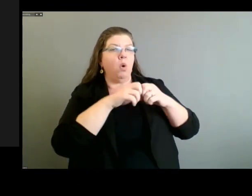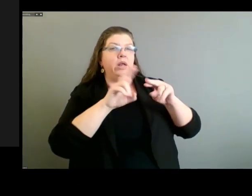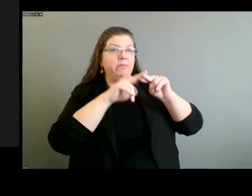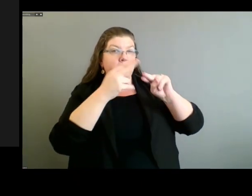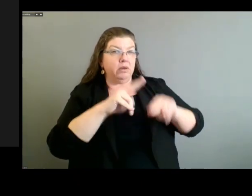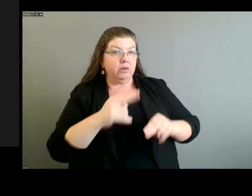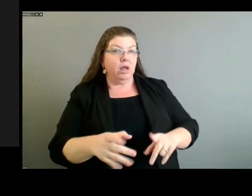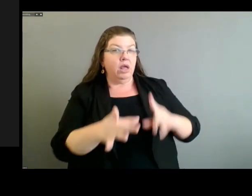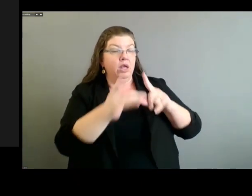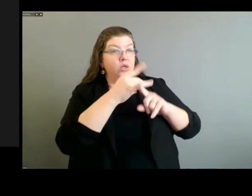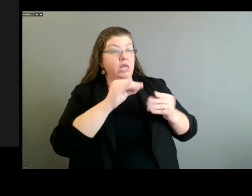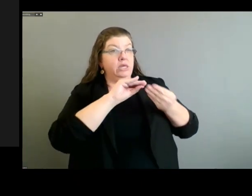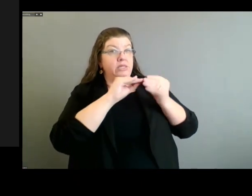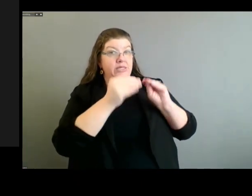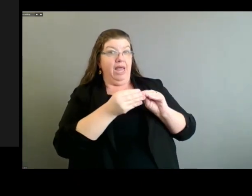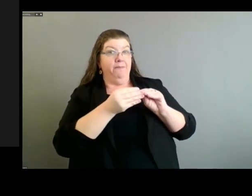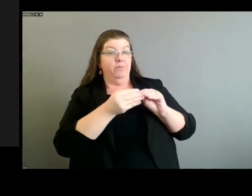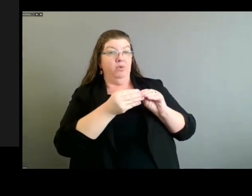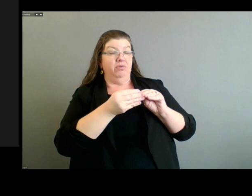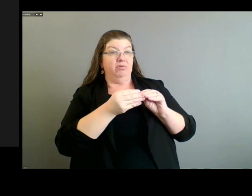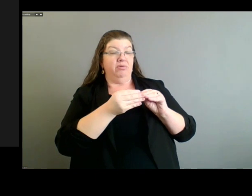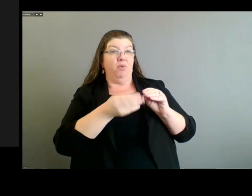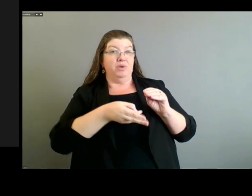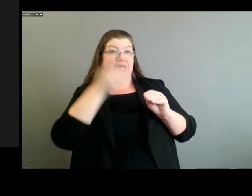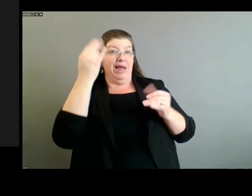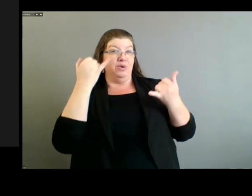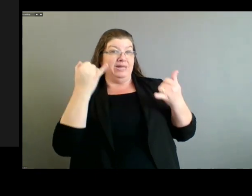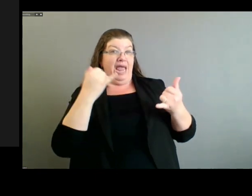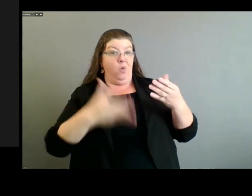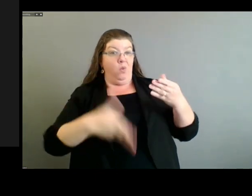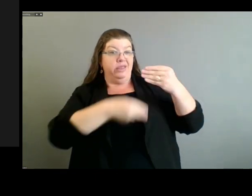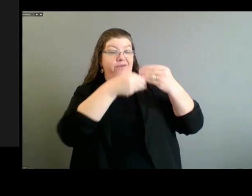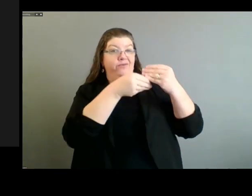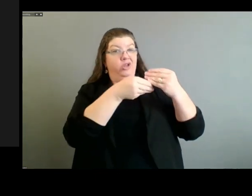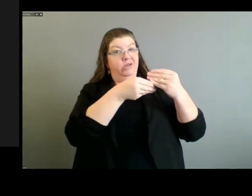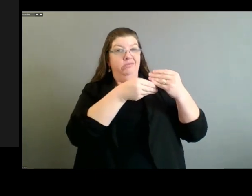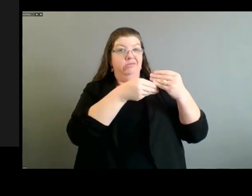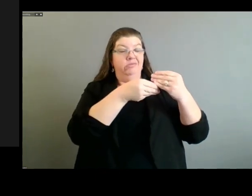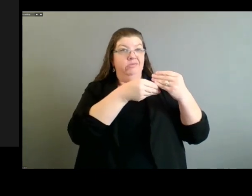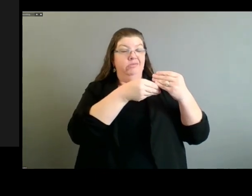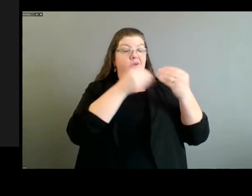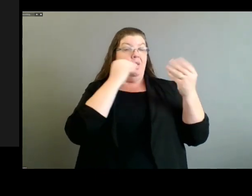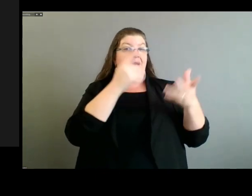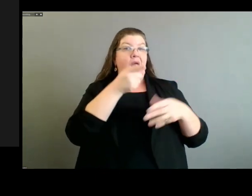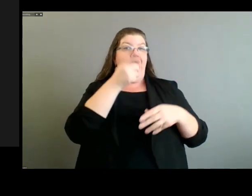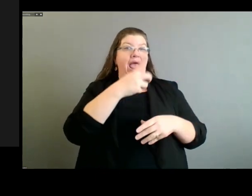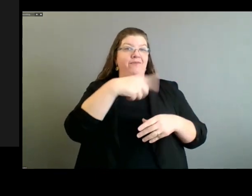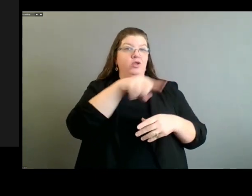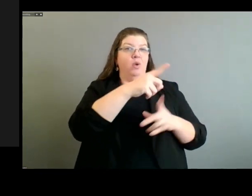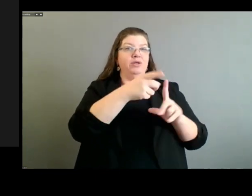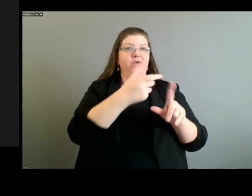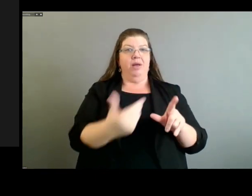a pretty large number of cases today with the footnote that about half of those were from January and just